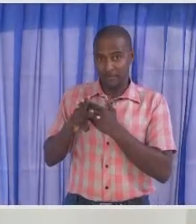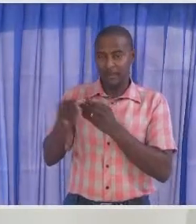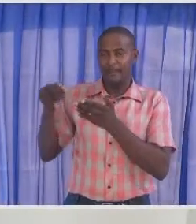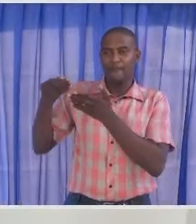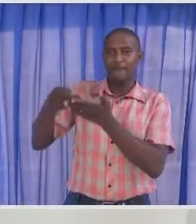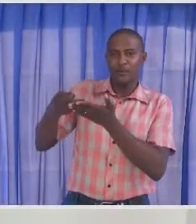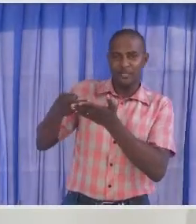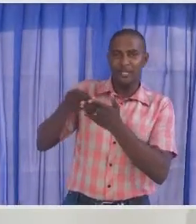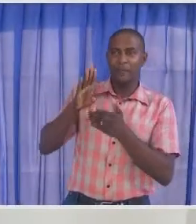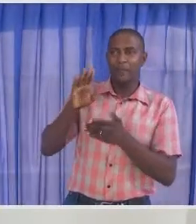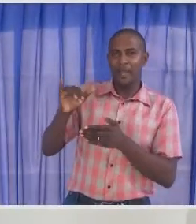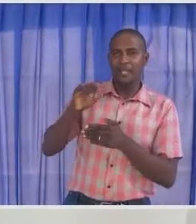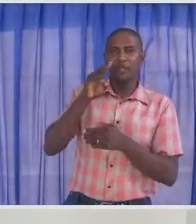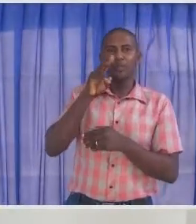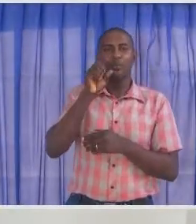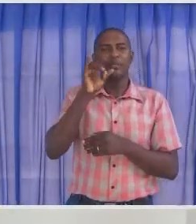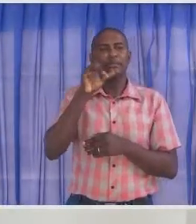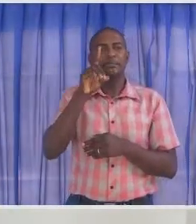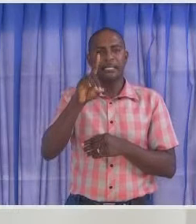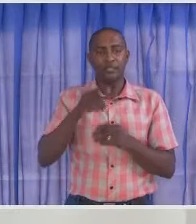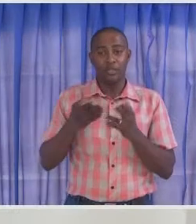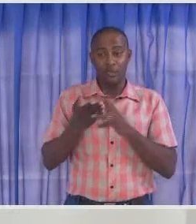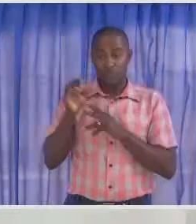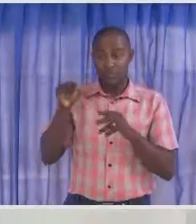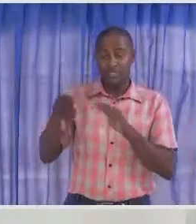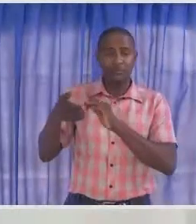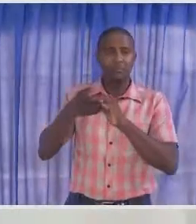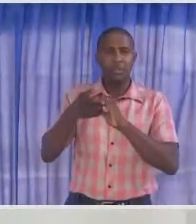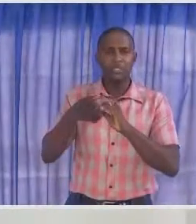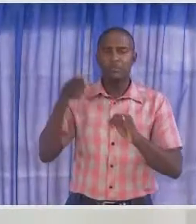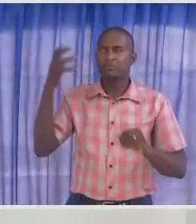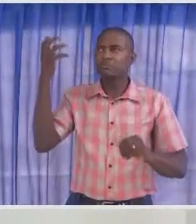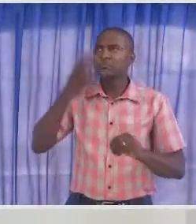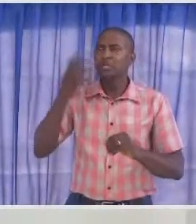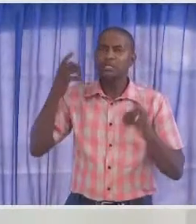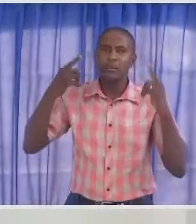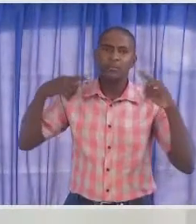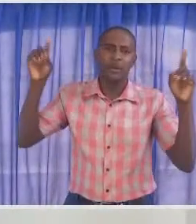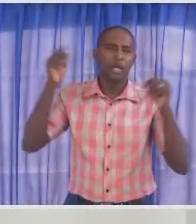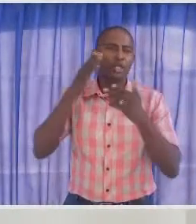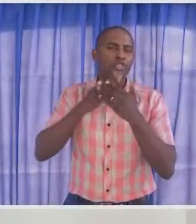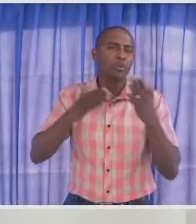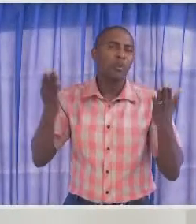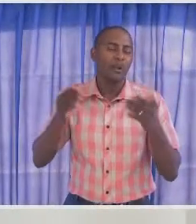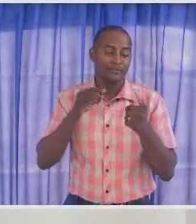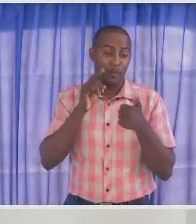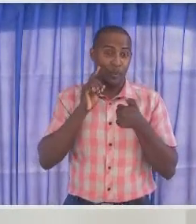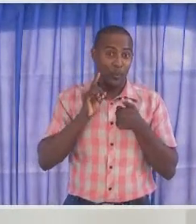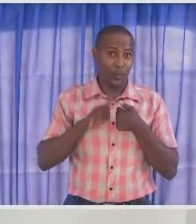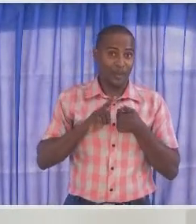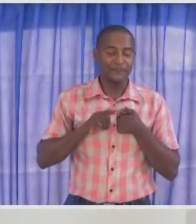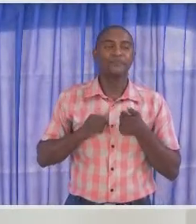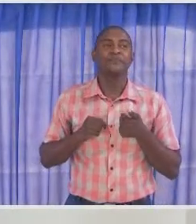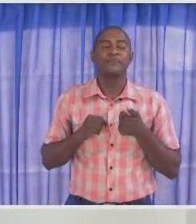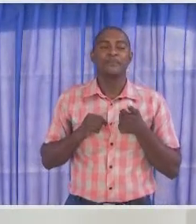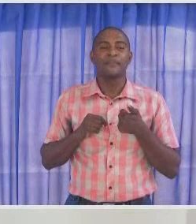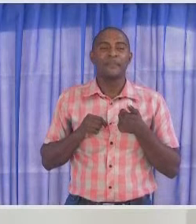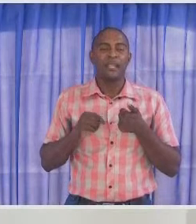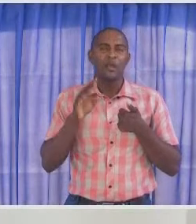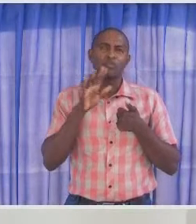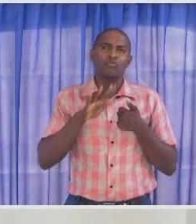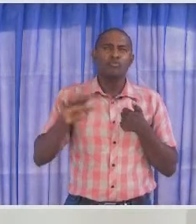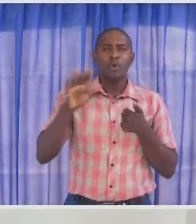this partnership, there has been major achievements, some of which are: 1.